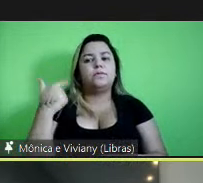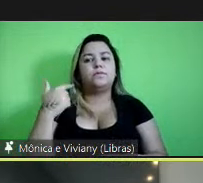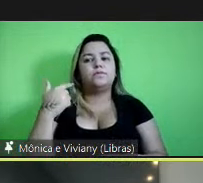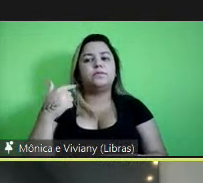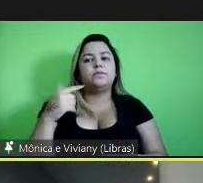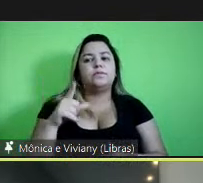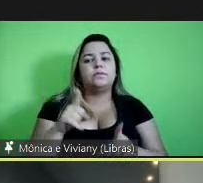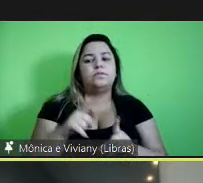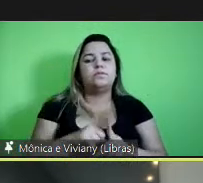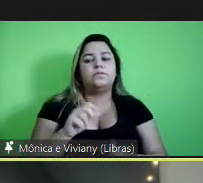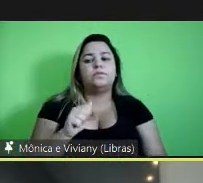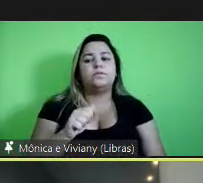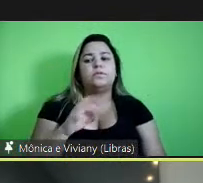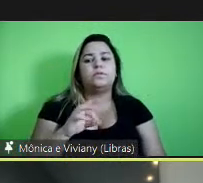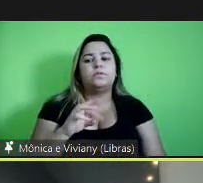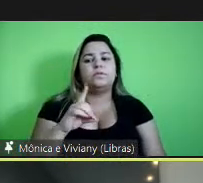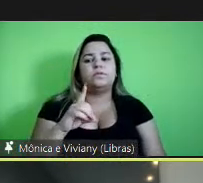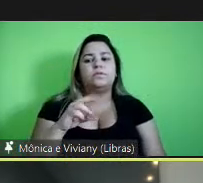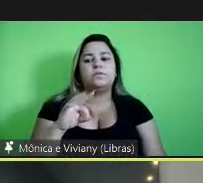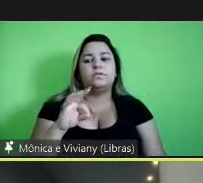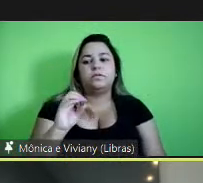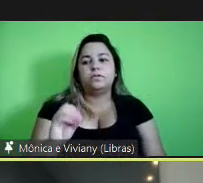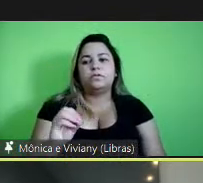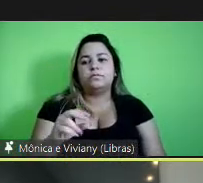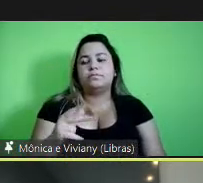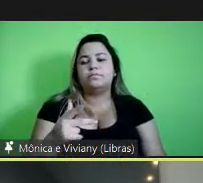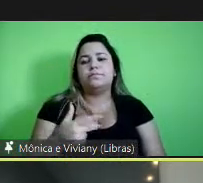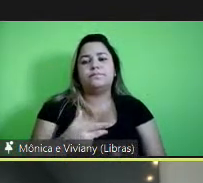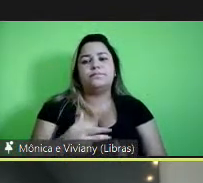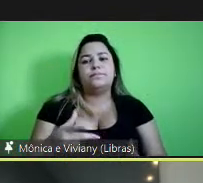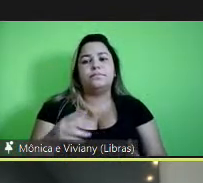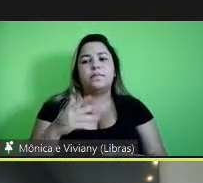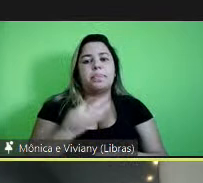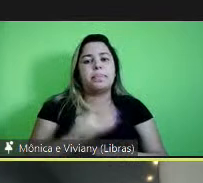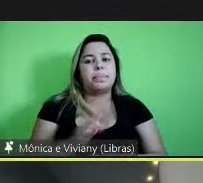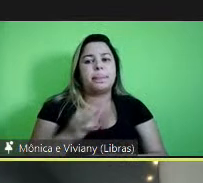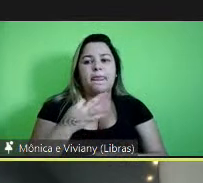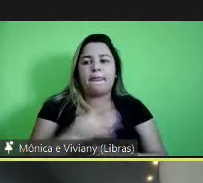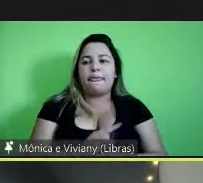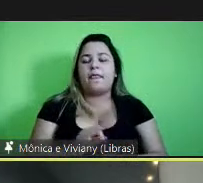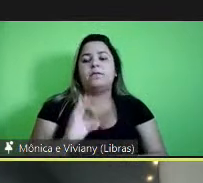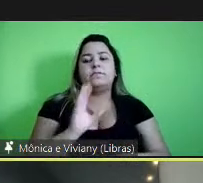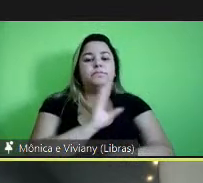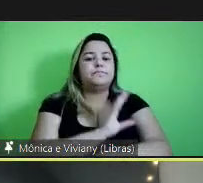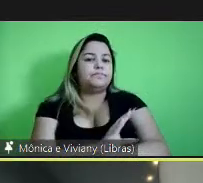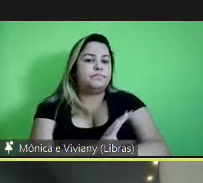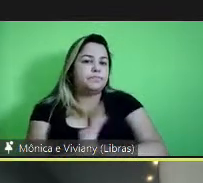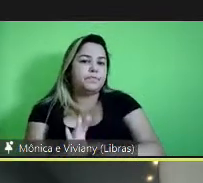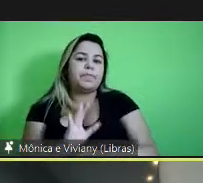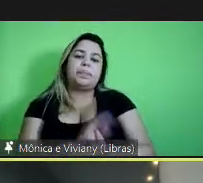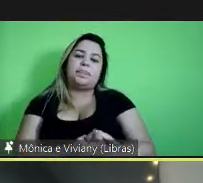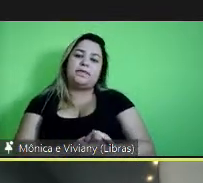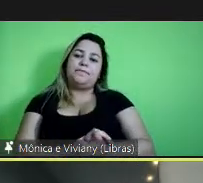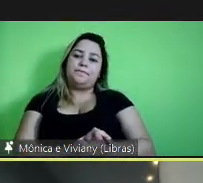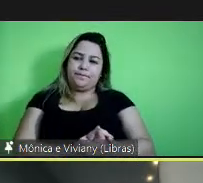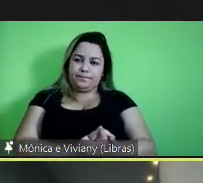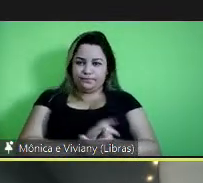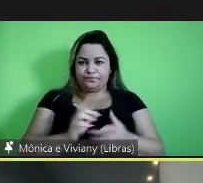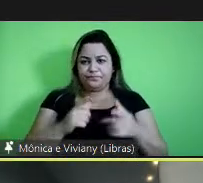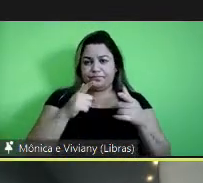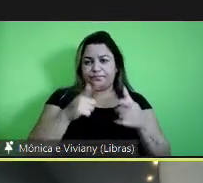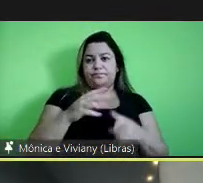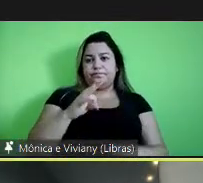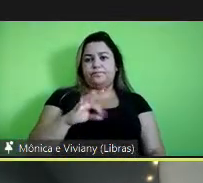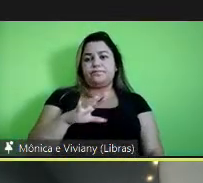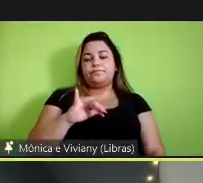at first, I started working and providing treatment as well, and we had many courses